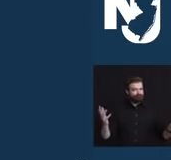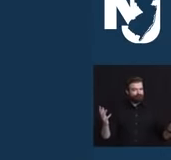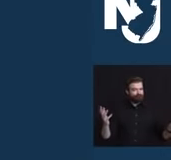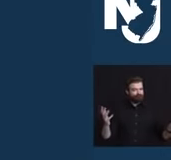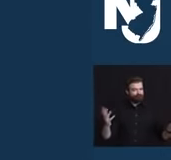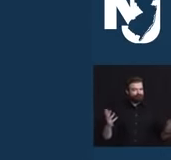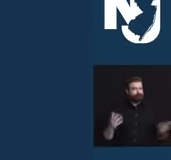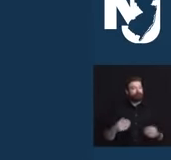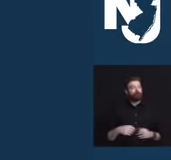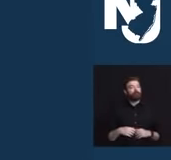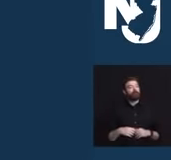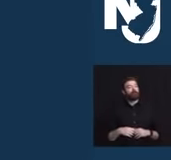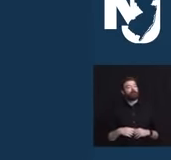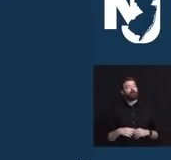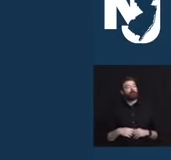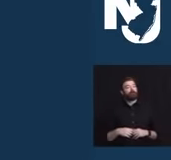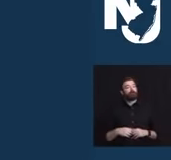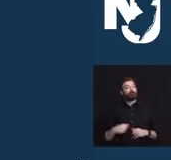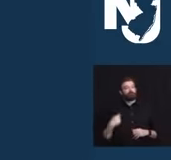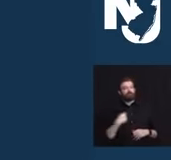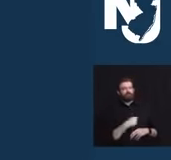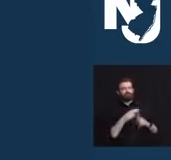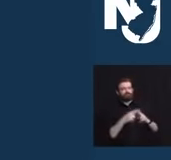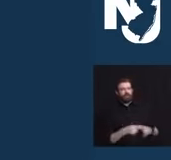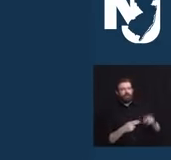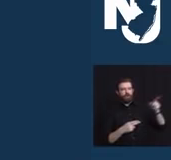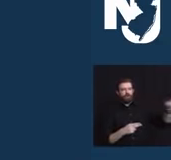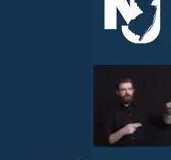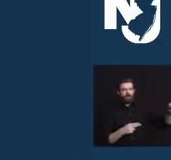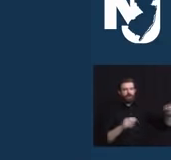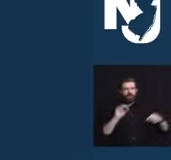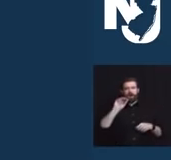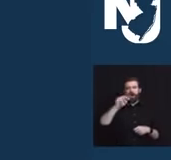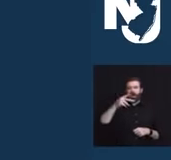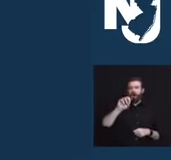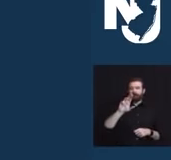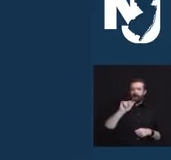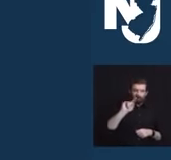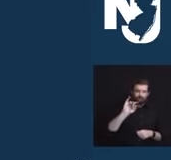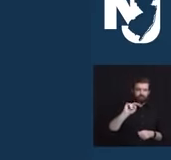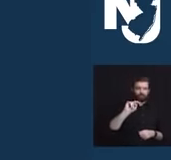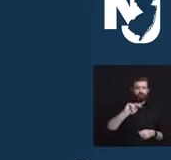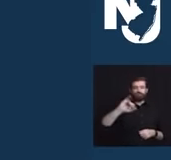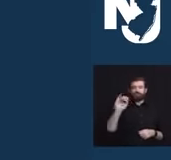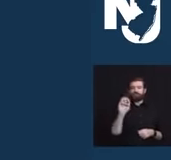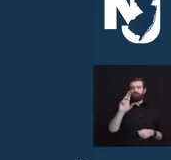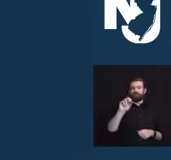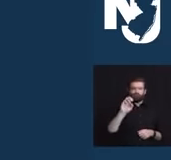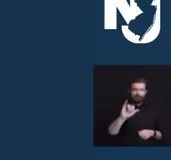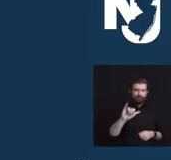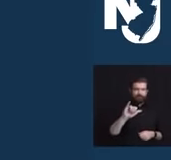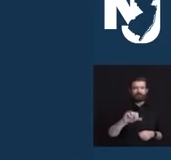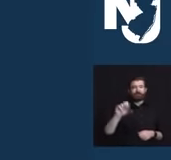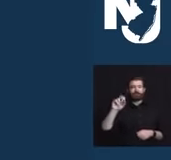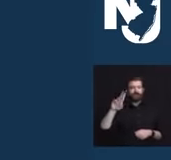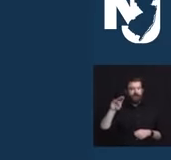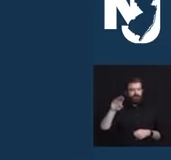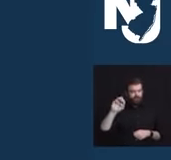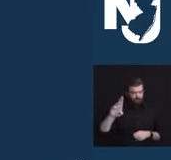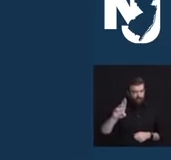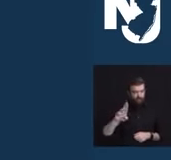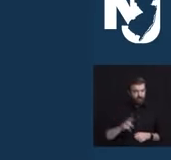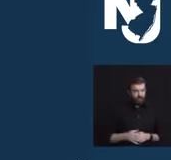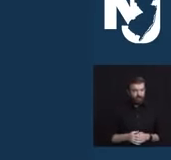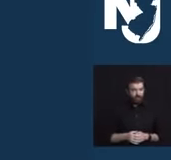calling Operation Jersey Summer. And we didn't just sit, by the way, in a dark room and make these strategies up.